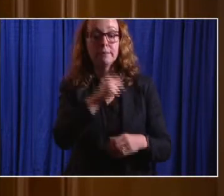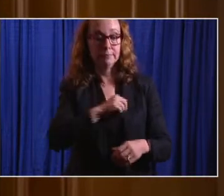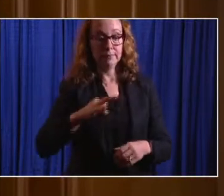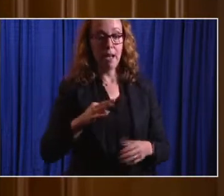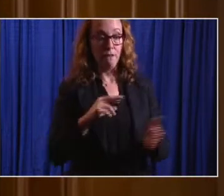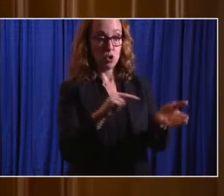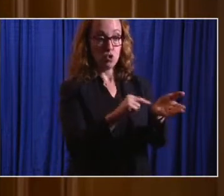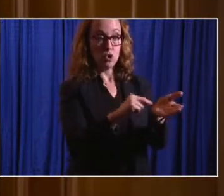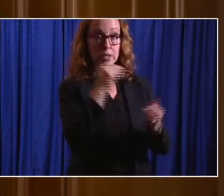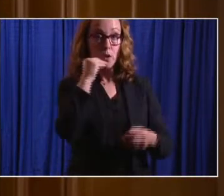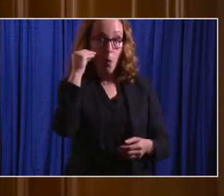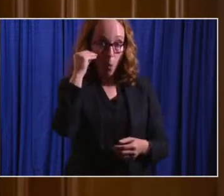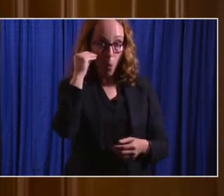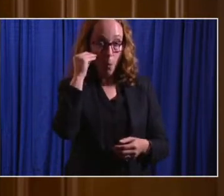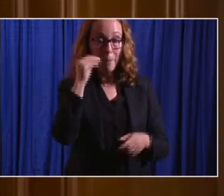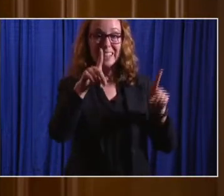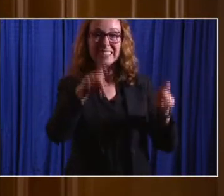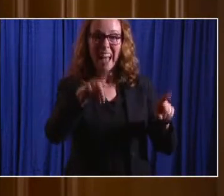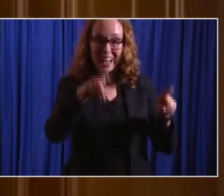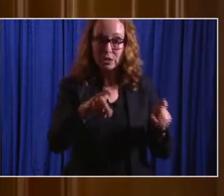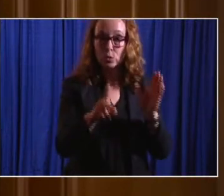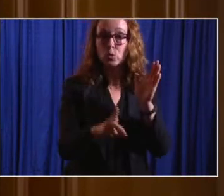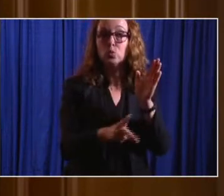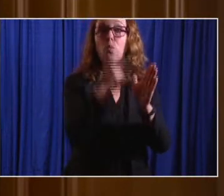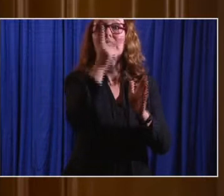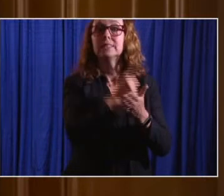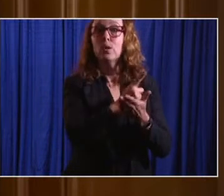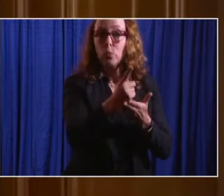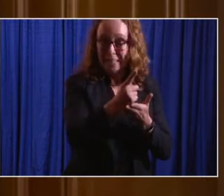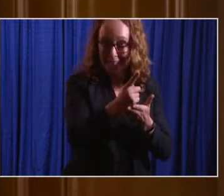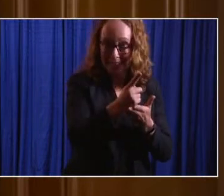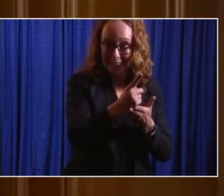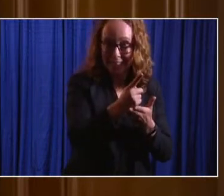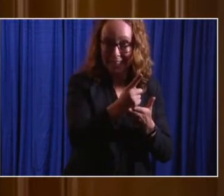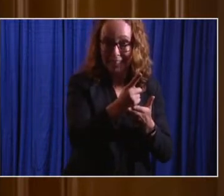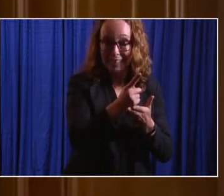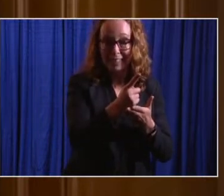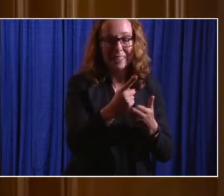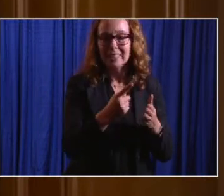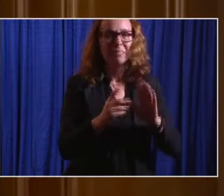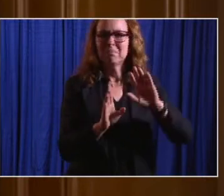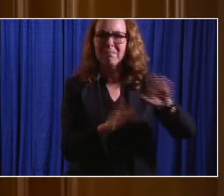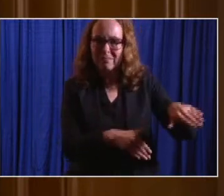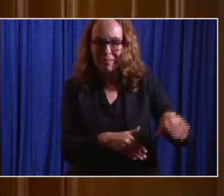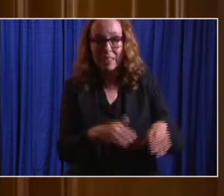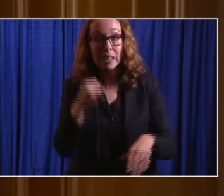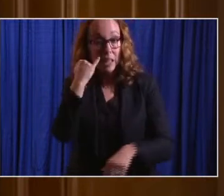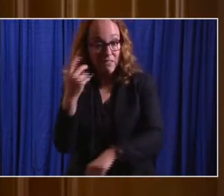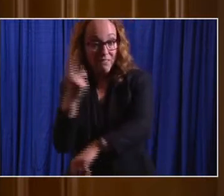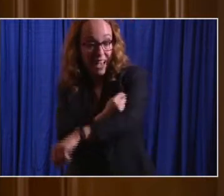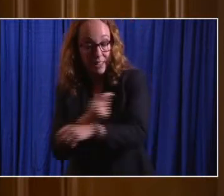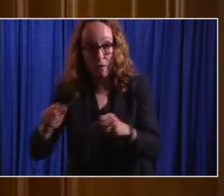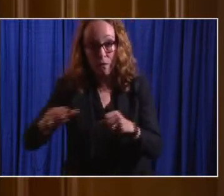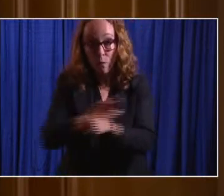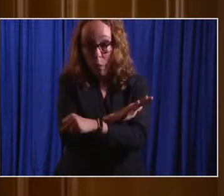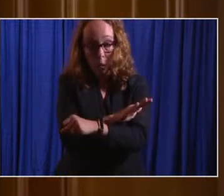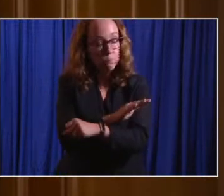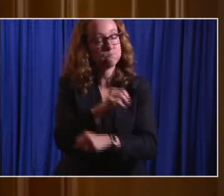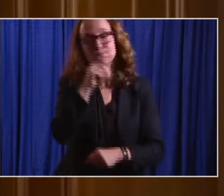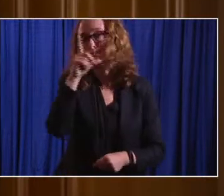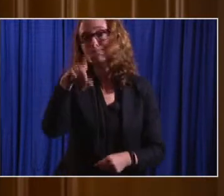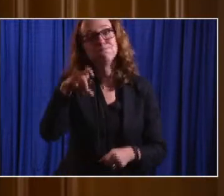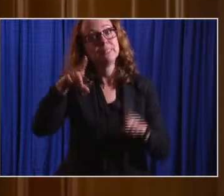testing twice a week, well, if you've been vaccinated, you really don't need to be tested twice a week. You don't need to be tested. And so you're starting to